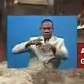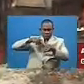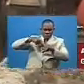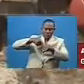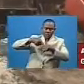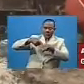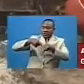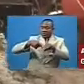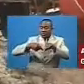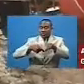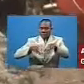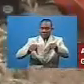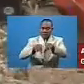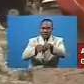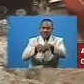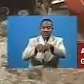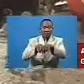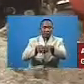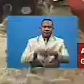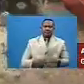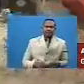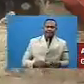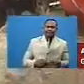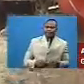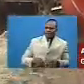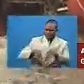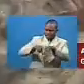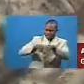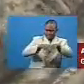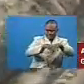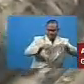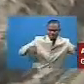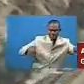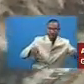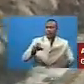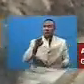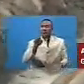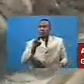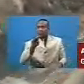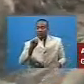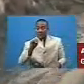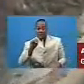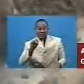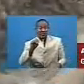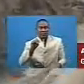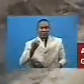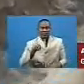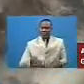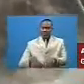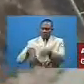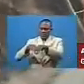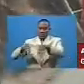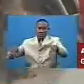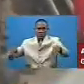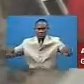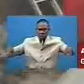the two pieces will be joined. Each of the pipelines actually come about 12 meters long, and they are joined